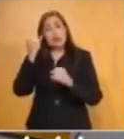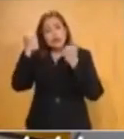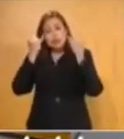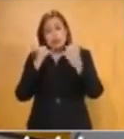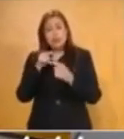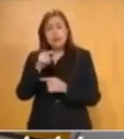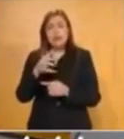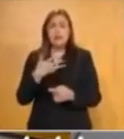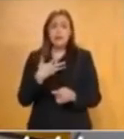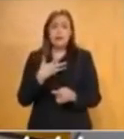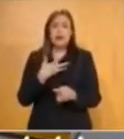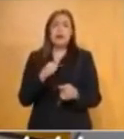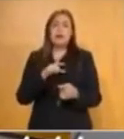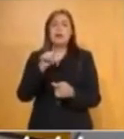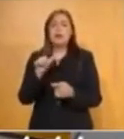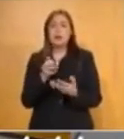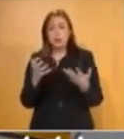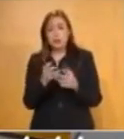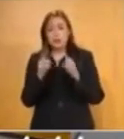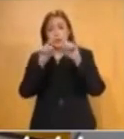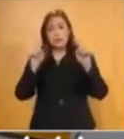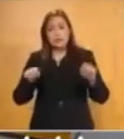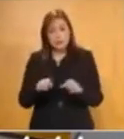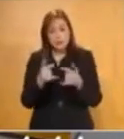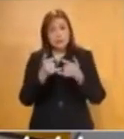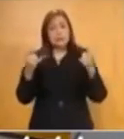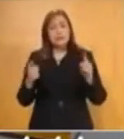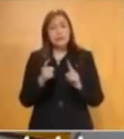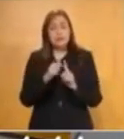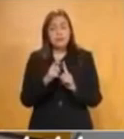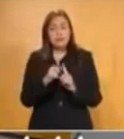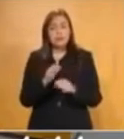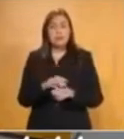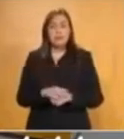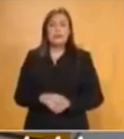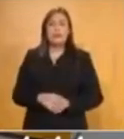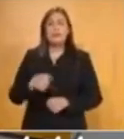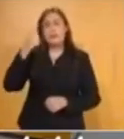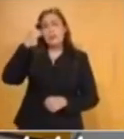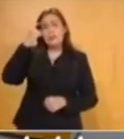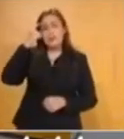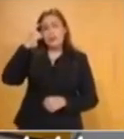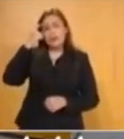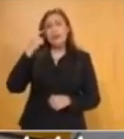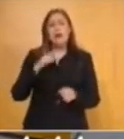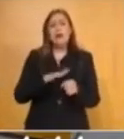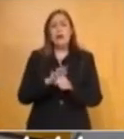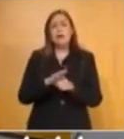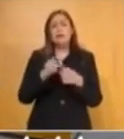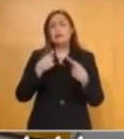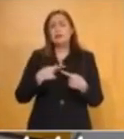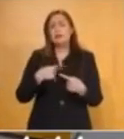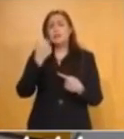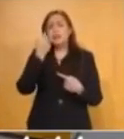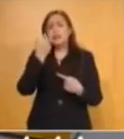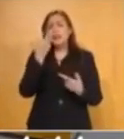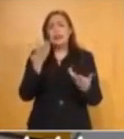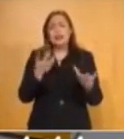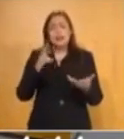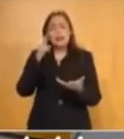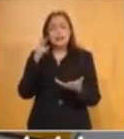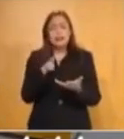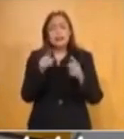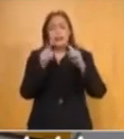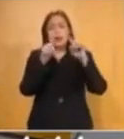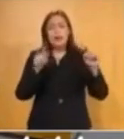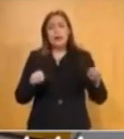create your own comic strip, okay? So, think about a topic that you like. Think about the kind of characters that you like, the kind of genre